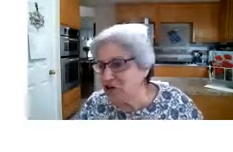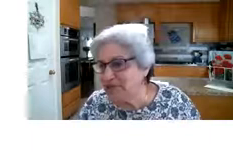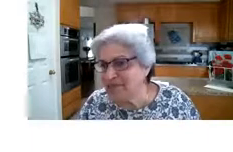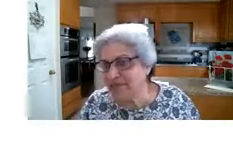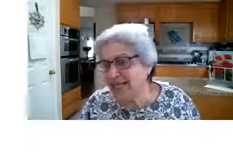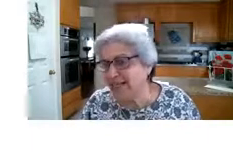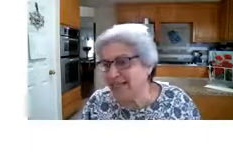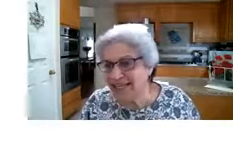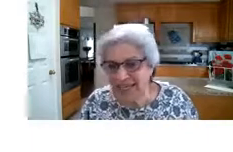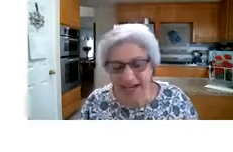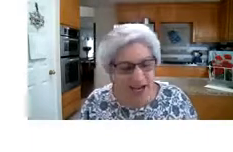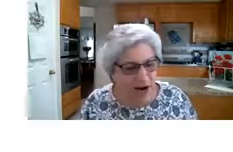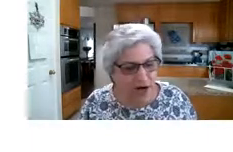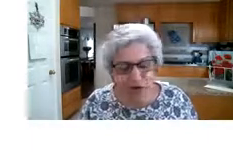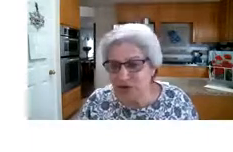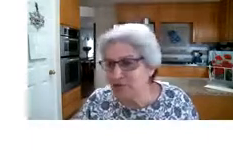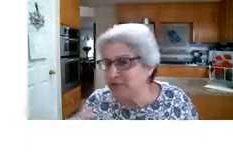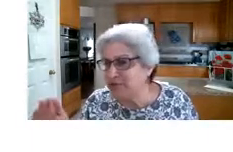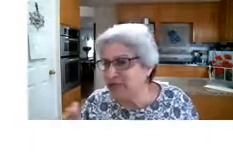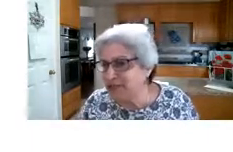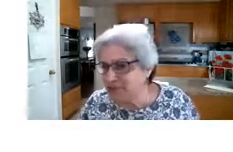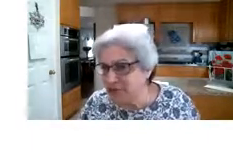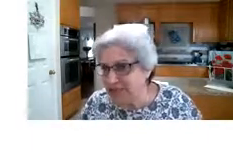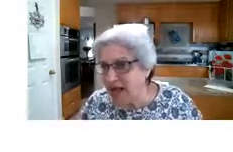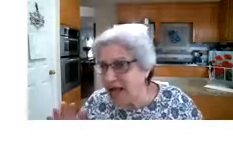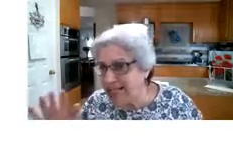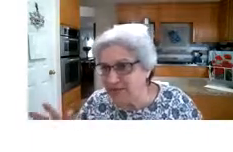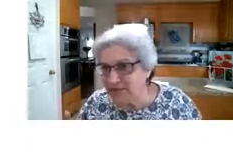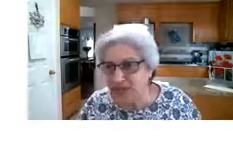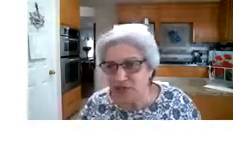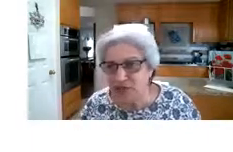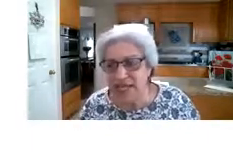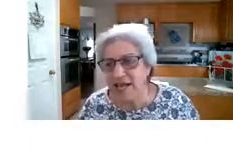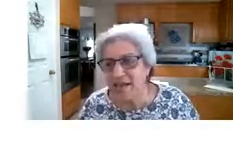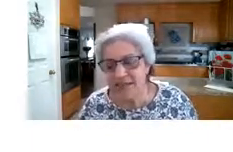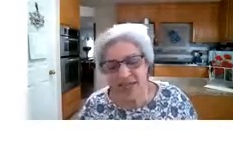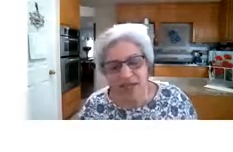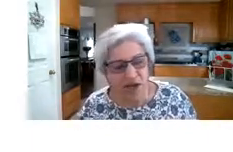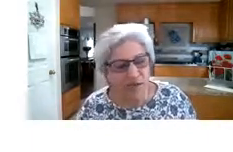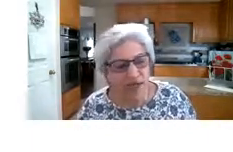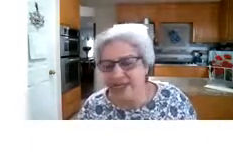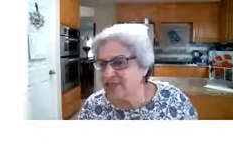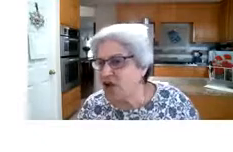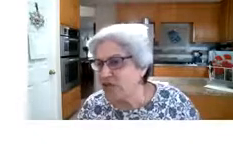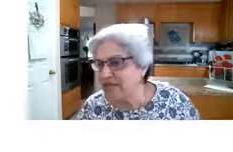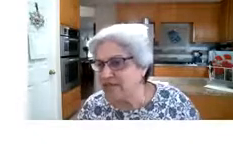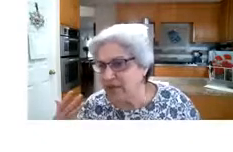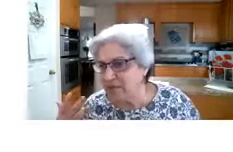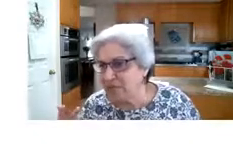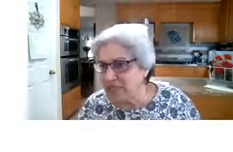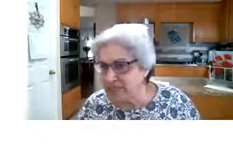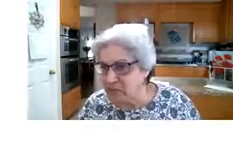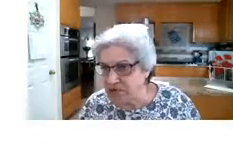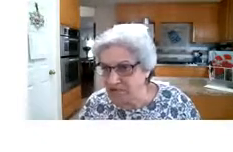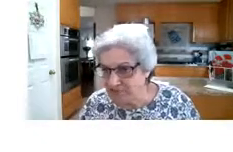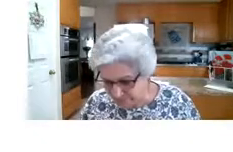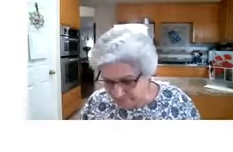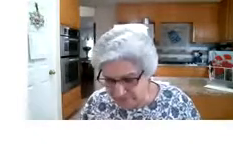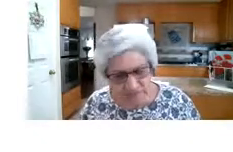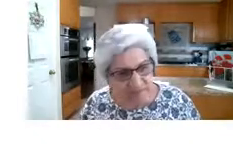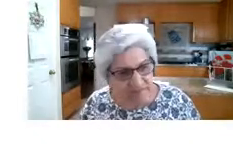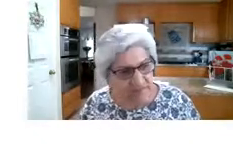scientific terms that are used for the different kinds of killer cells, but it's all the same